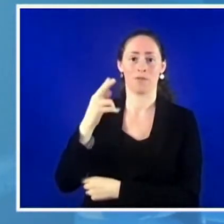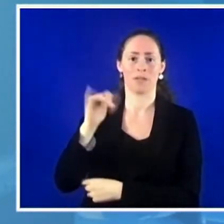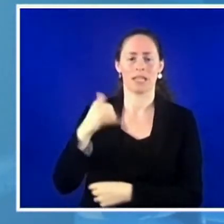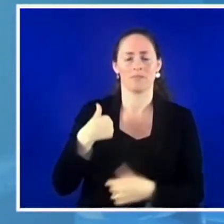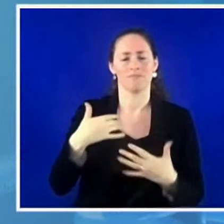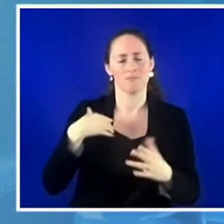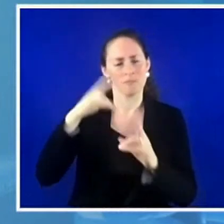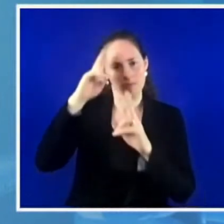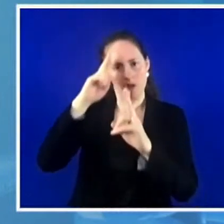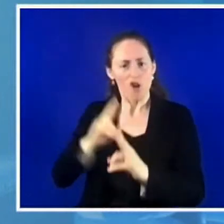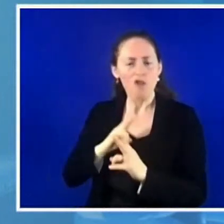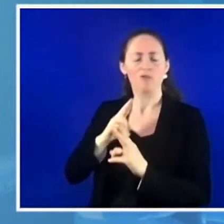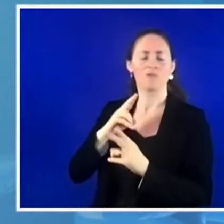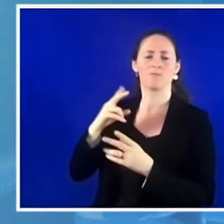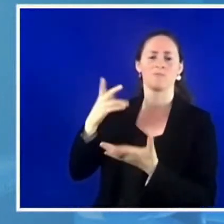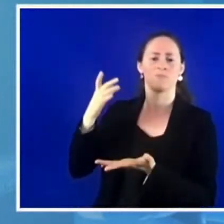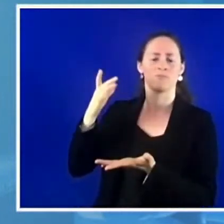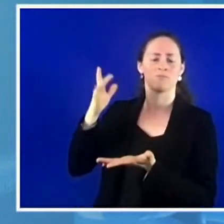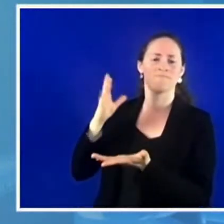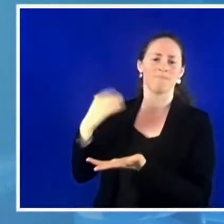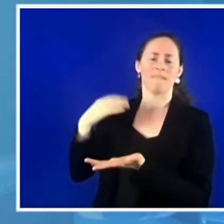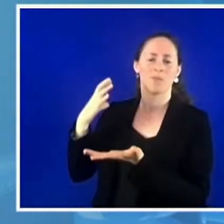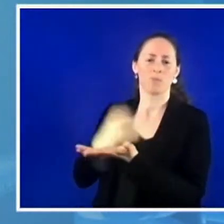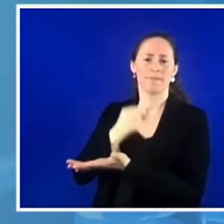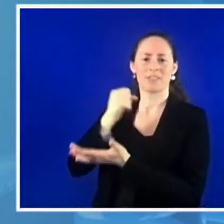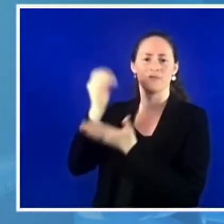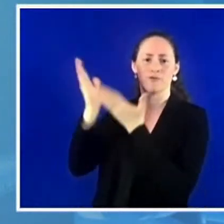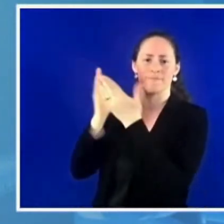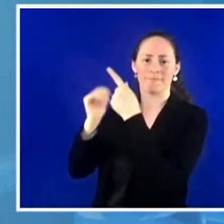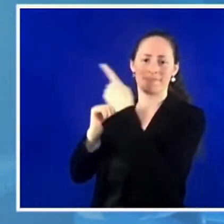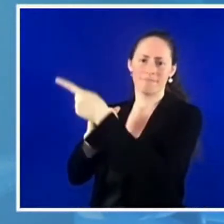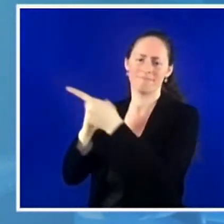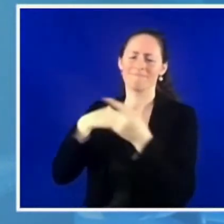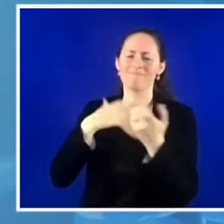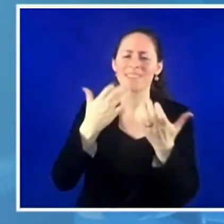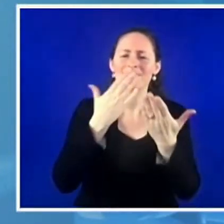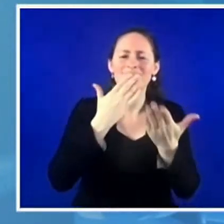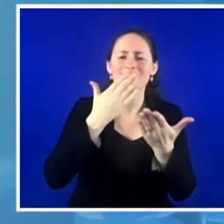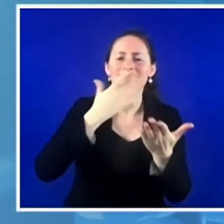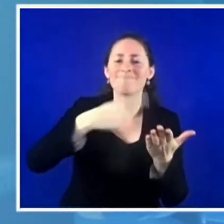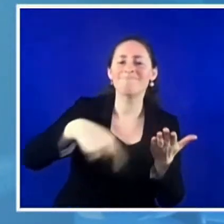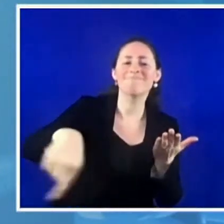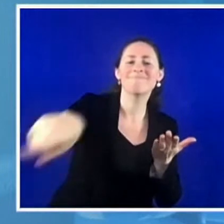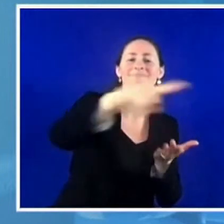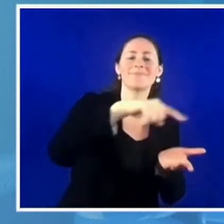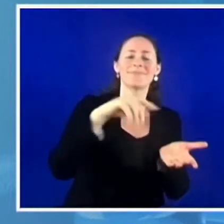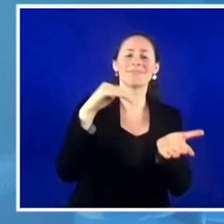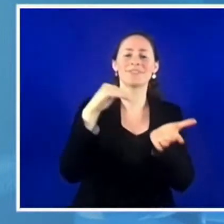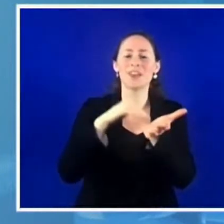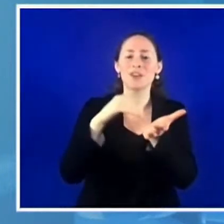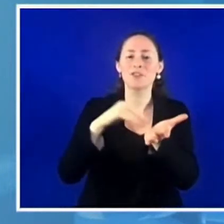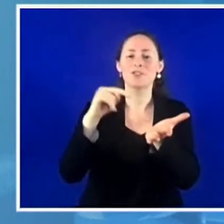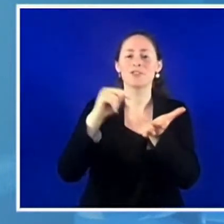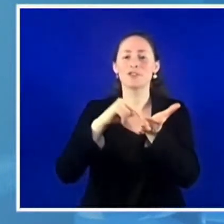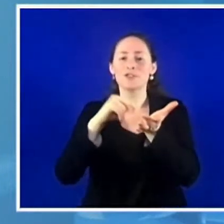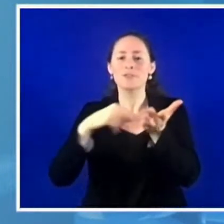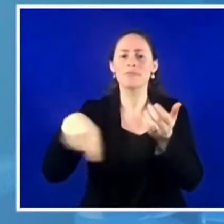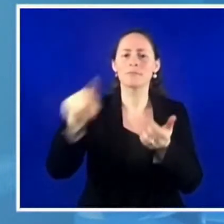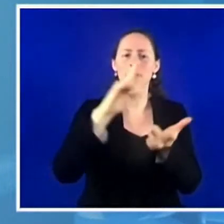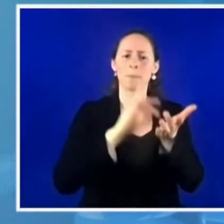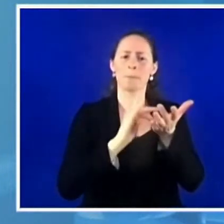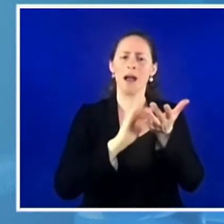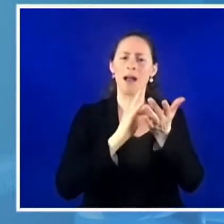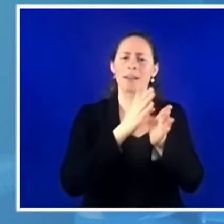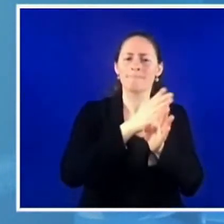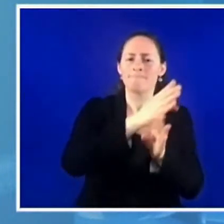one of you, primary care clinicians, health professionals, and health systems leaders, as well as our state and local health officials. All of you